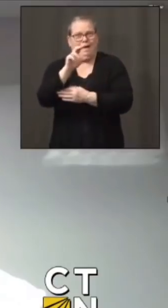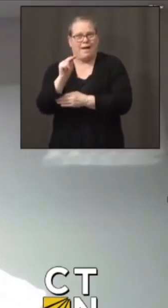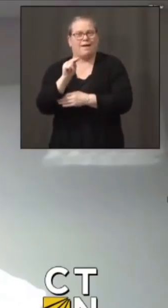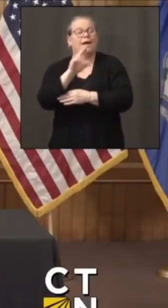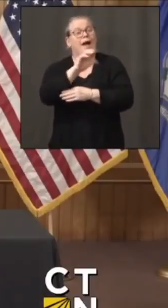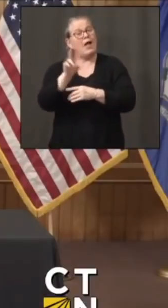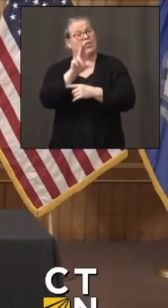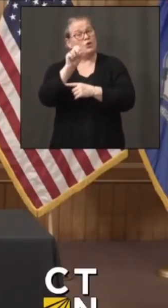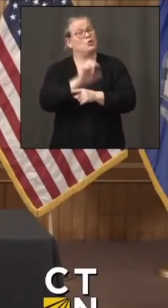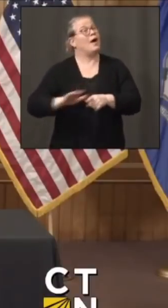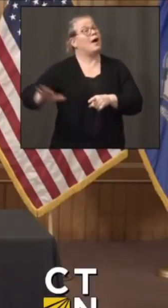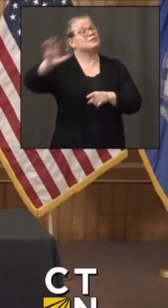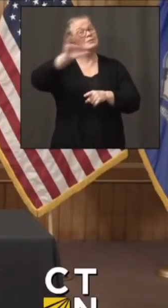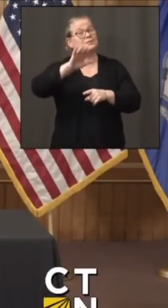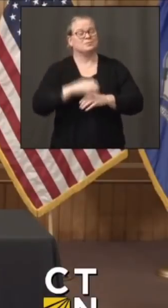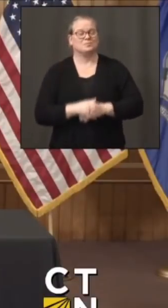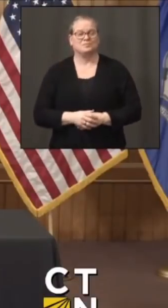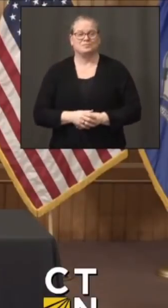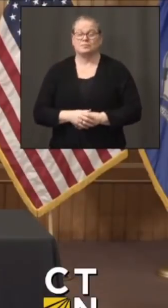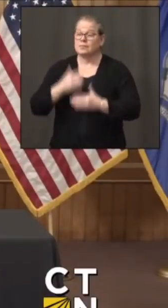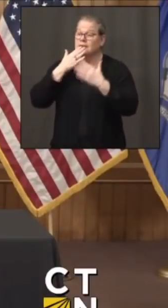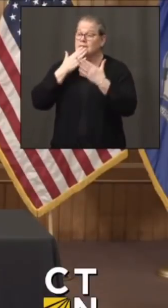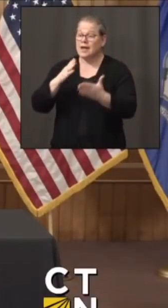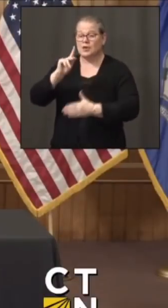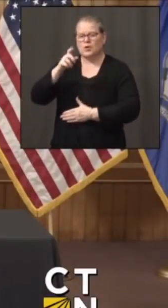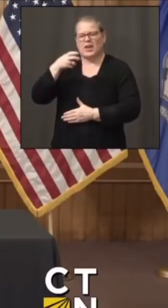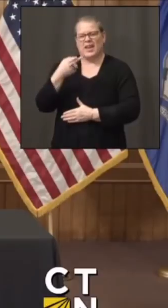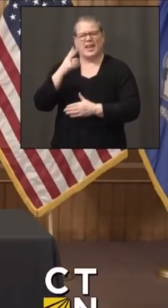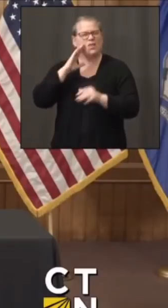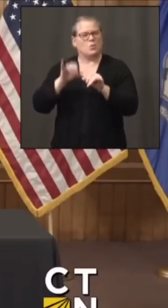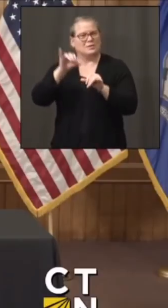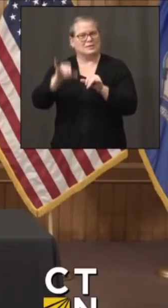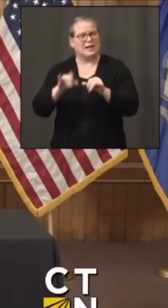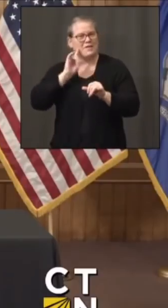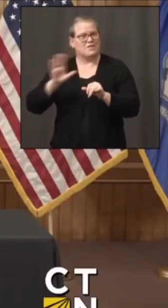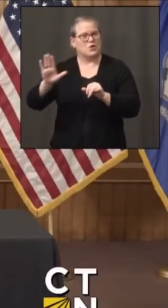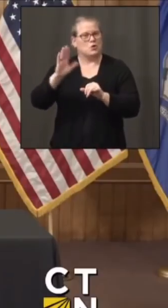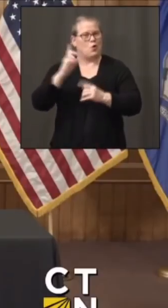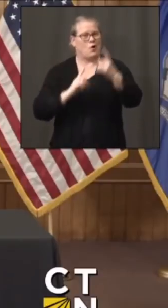Thank you. Keith is sticking around for your questions, as are Josh and Paul.